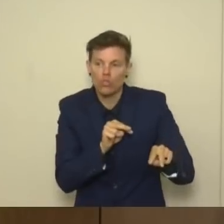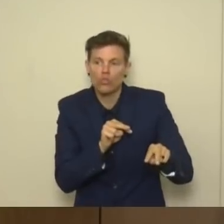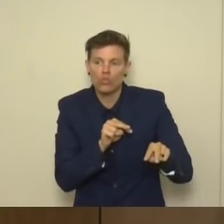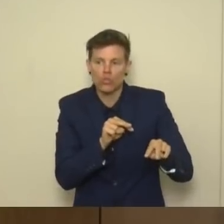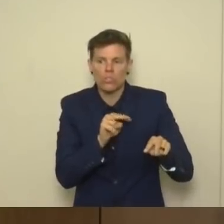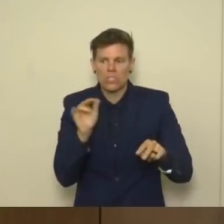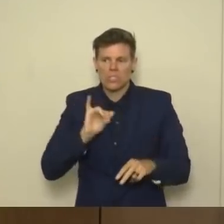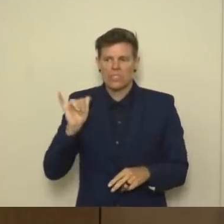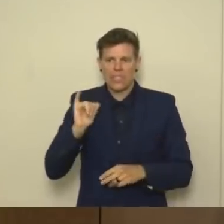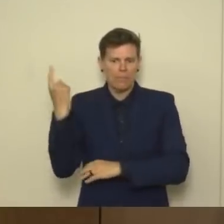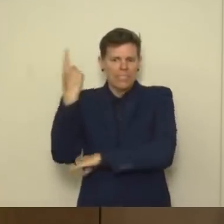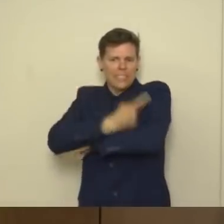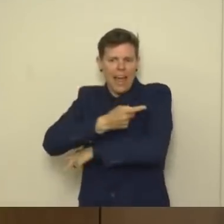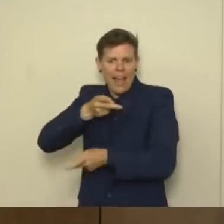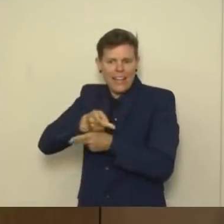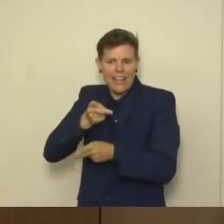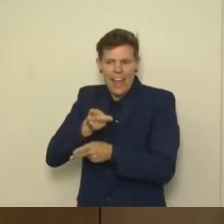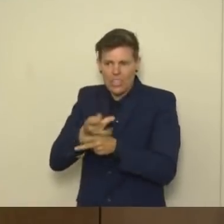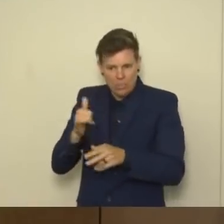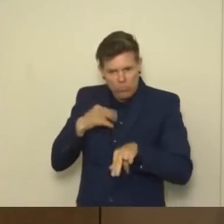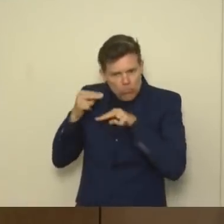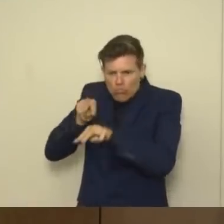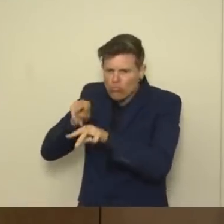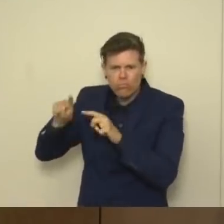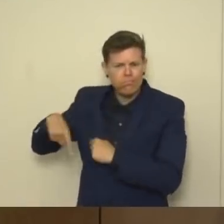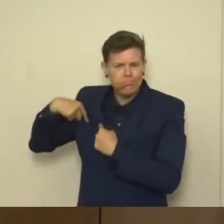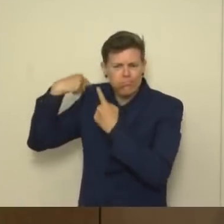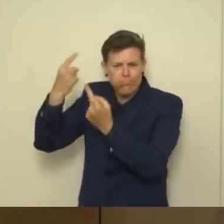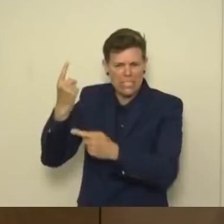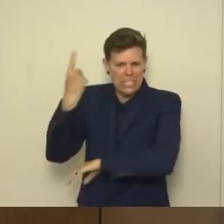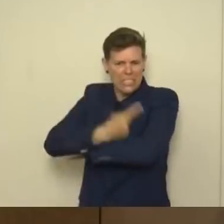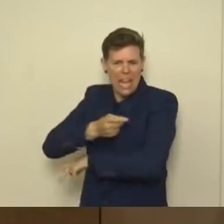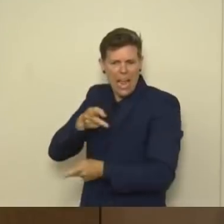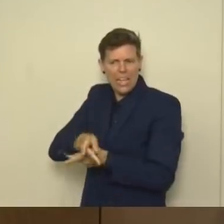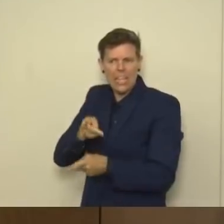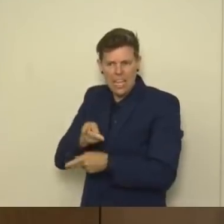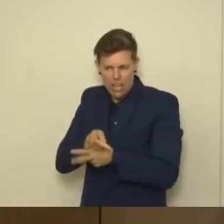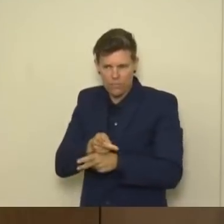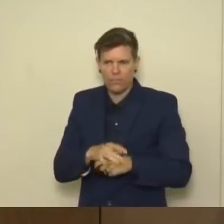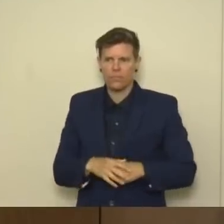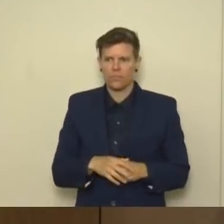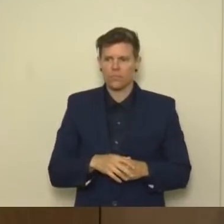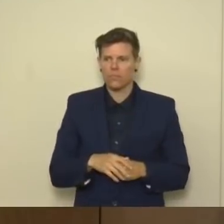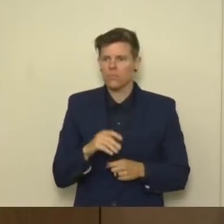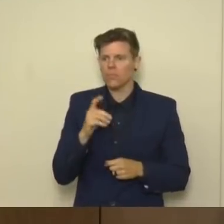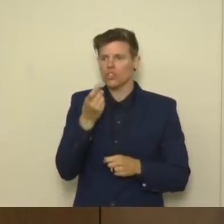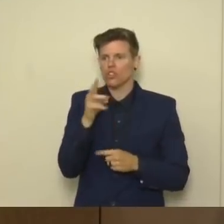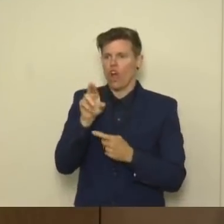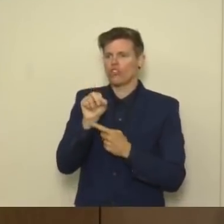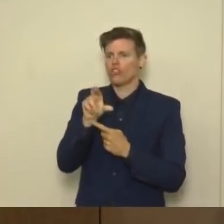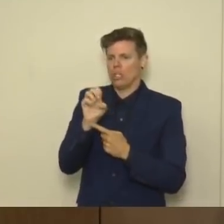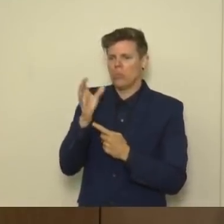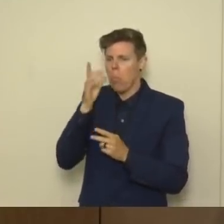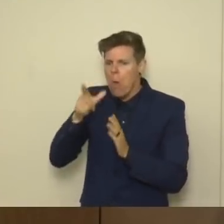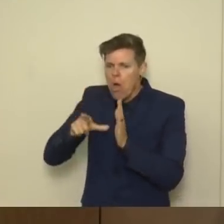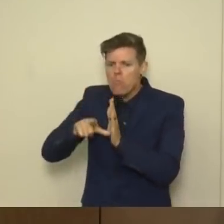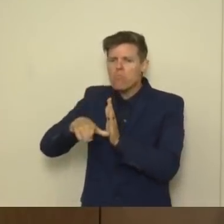we have a testing system. I might have to have Dr. Grace look that up, but we look at every week